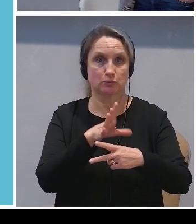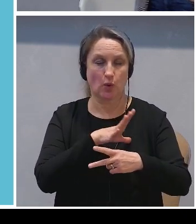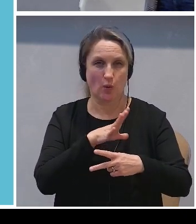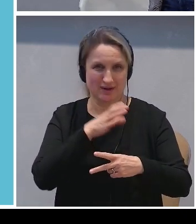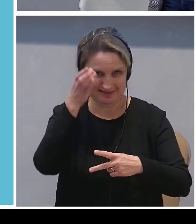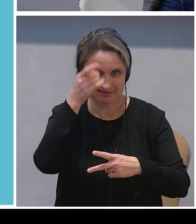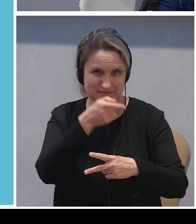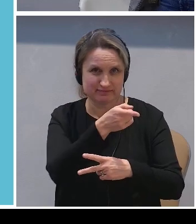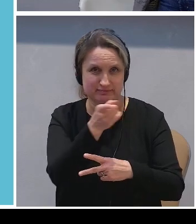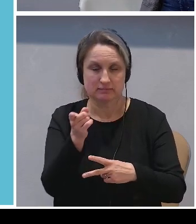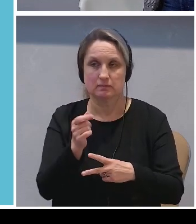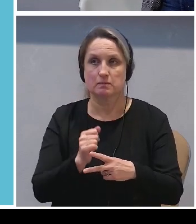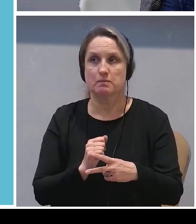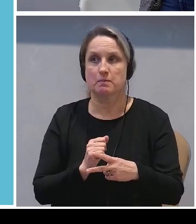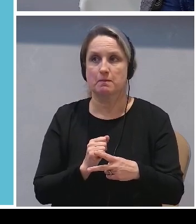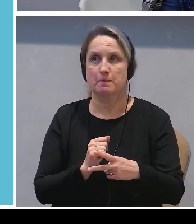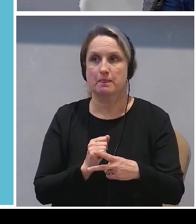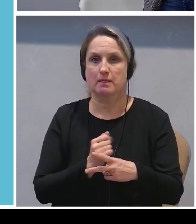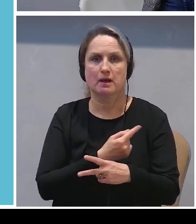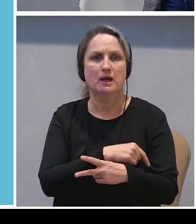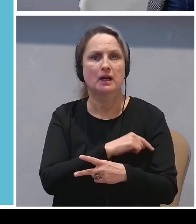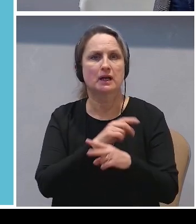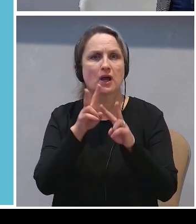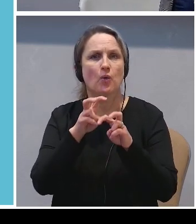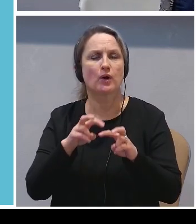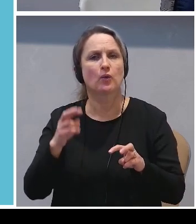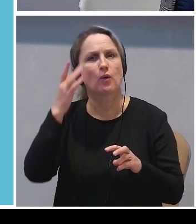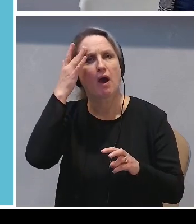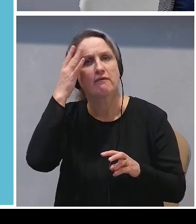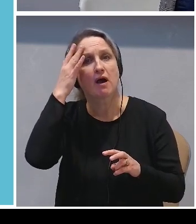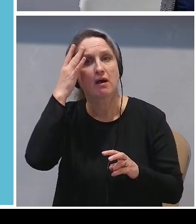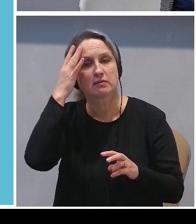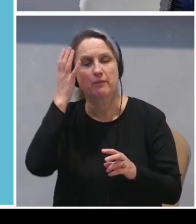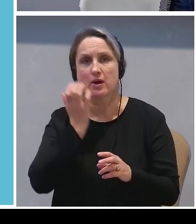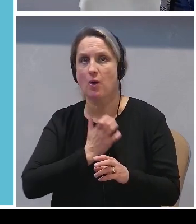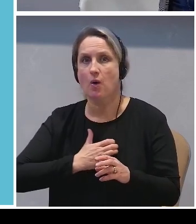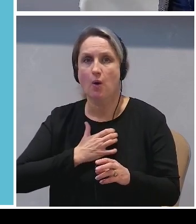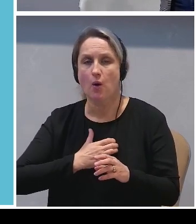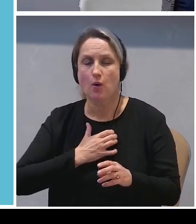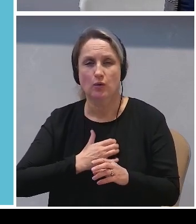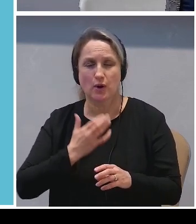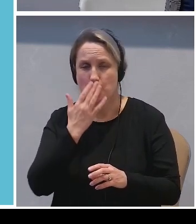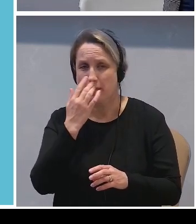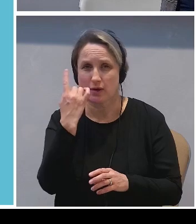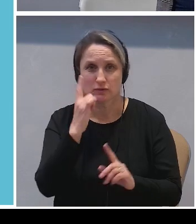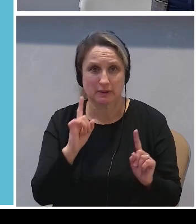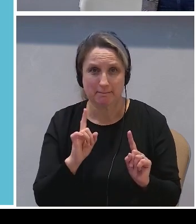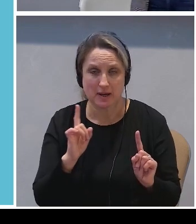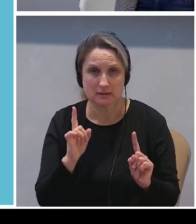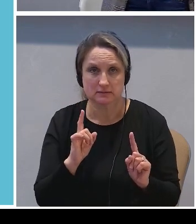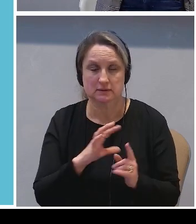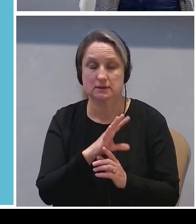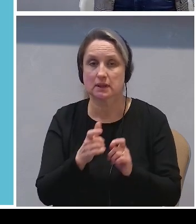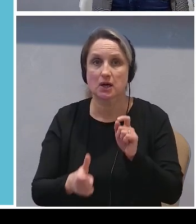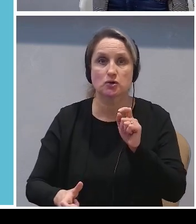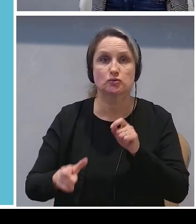them, they were signaling the fact that the regulatory and ethical framework is not easy to understand, especially when they go to the multinational component.